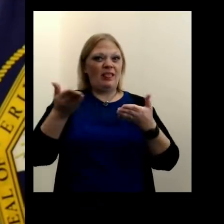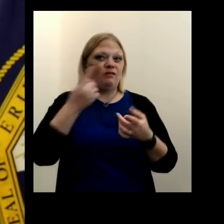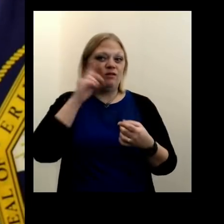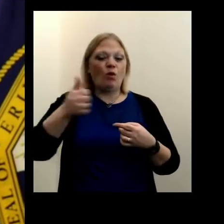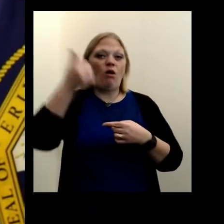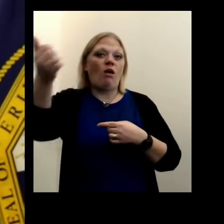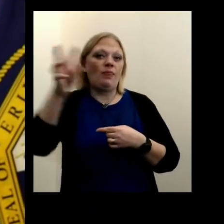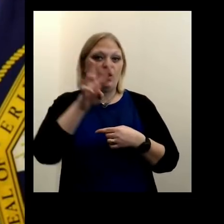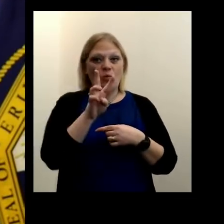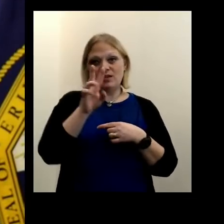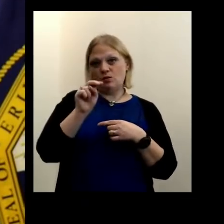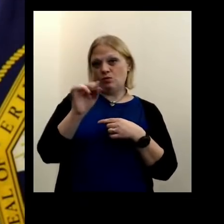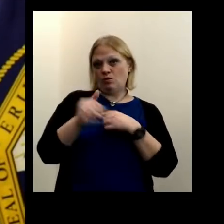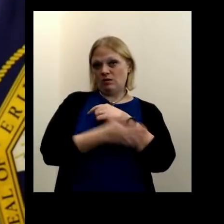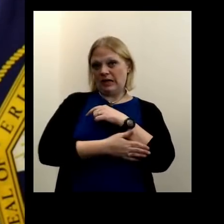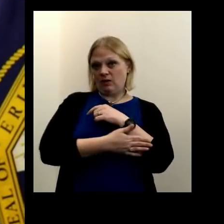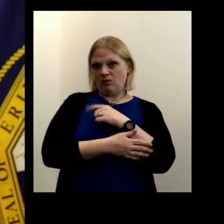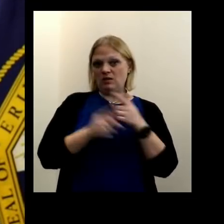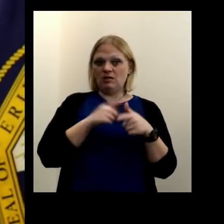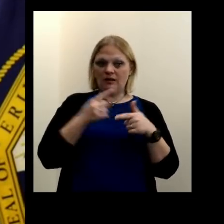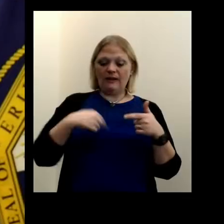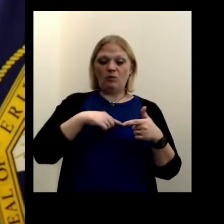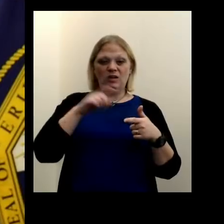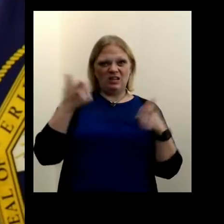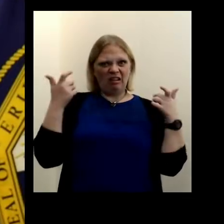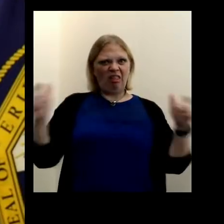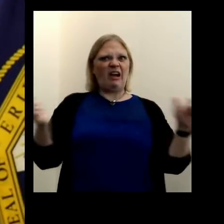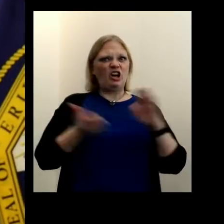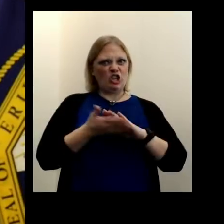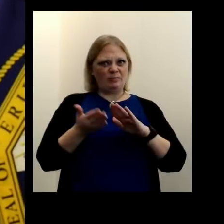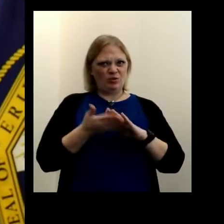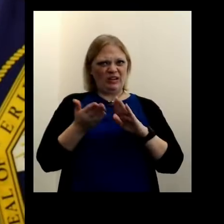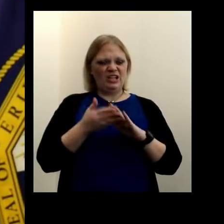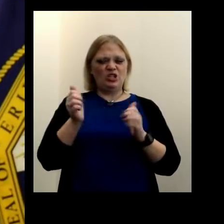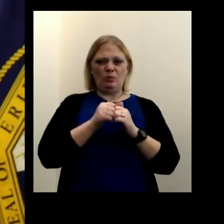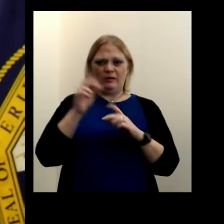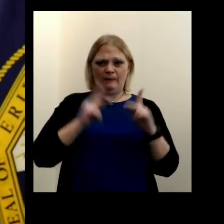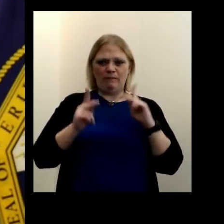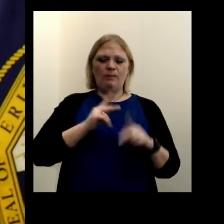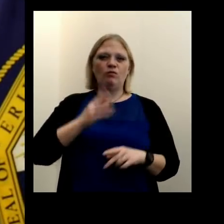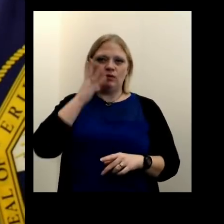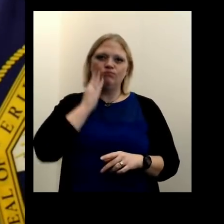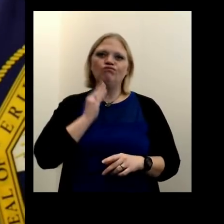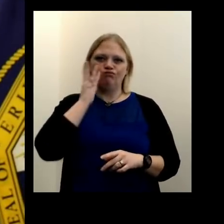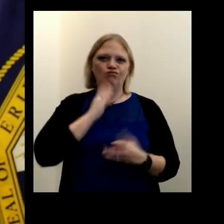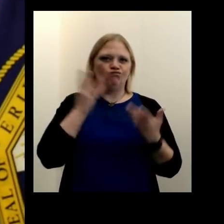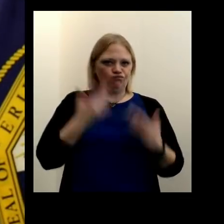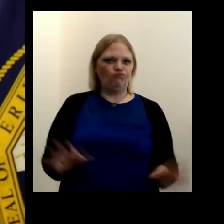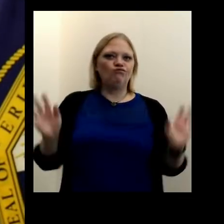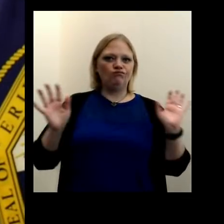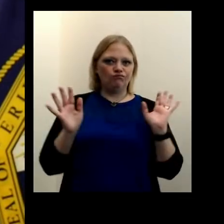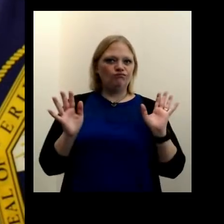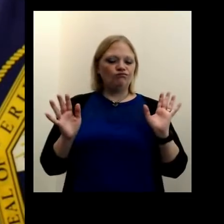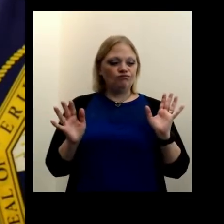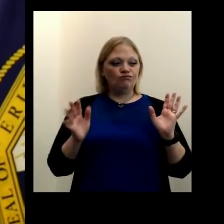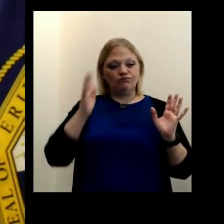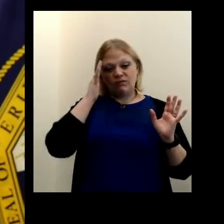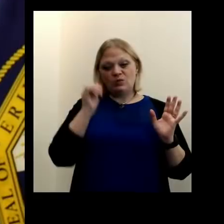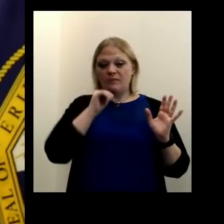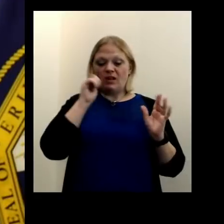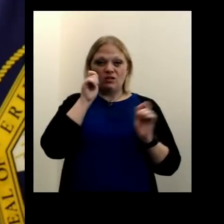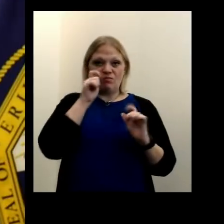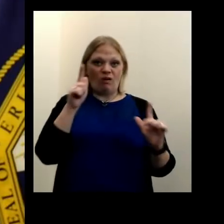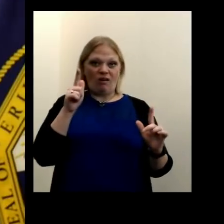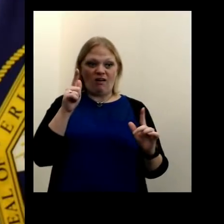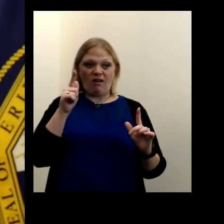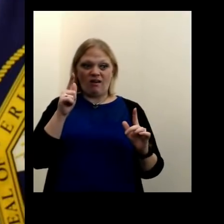York counties. We're going to need to have a very large operation with people who are experienced in that area. And that's why I would not be surprised